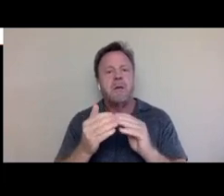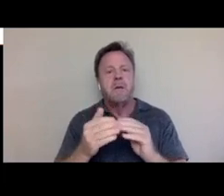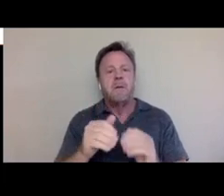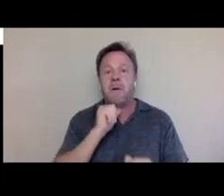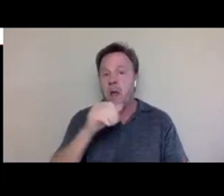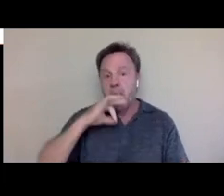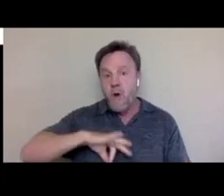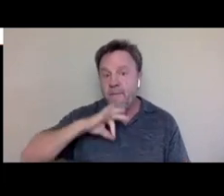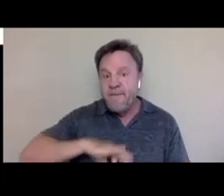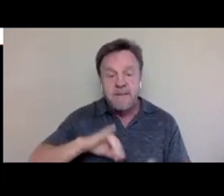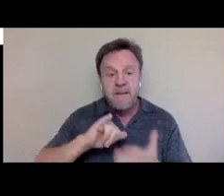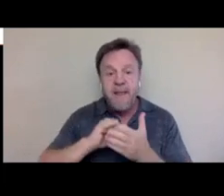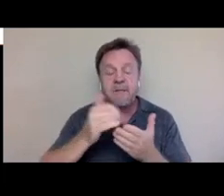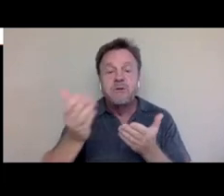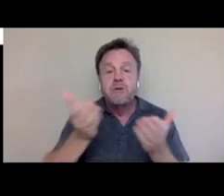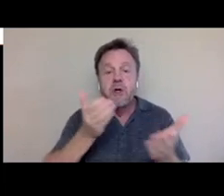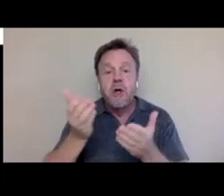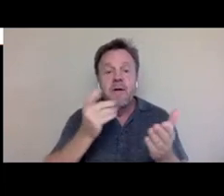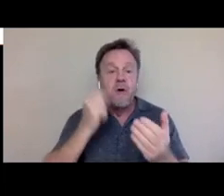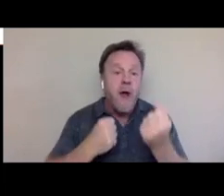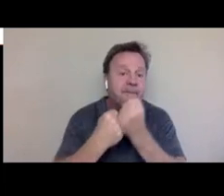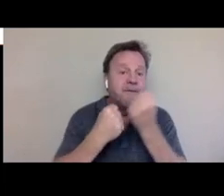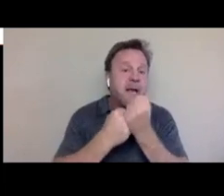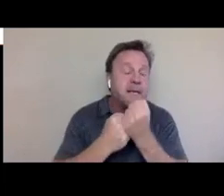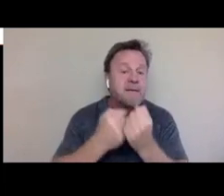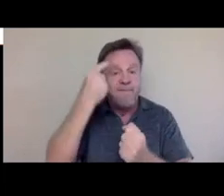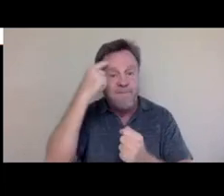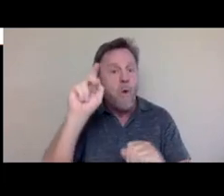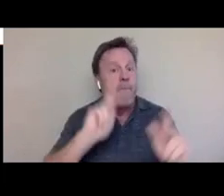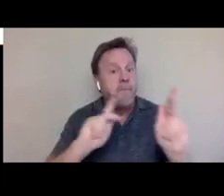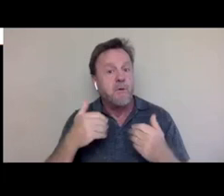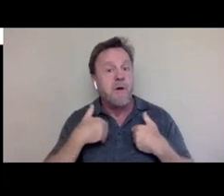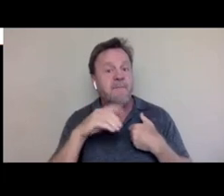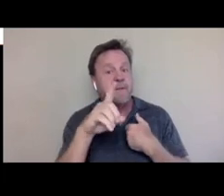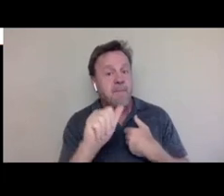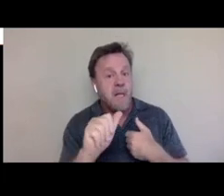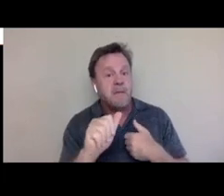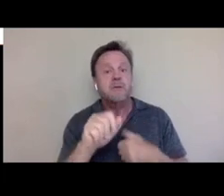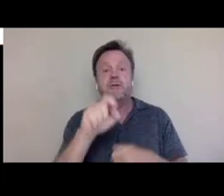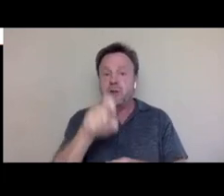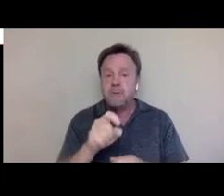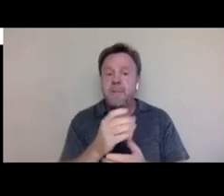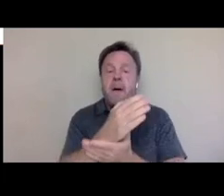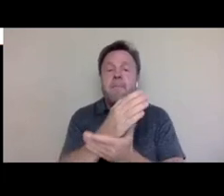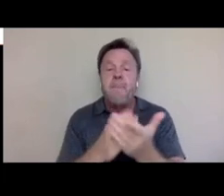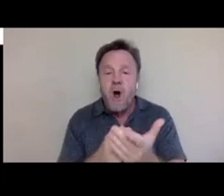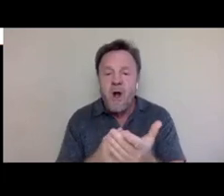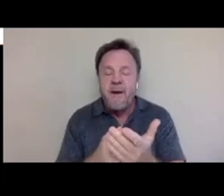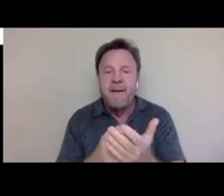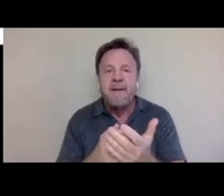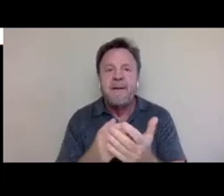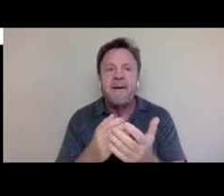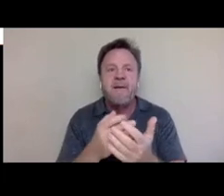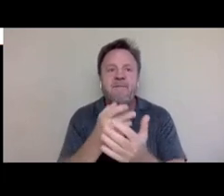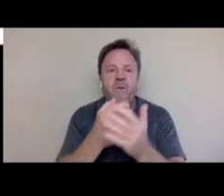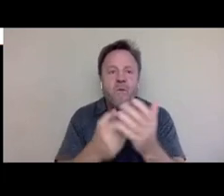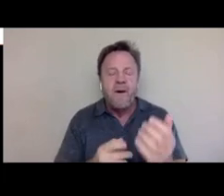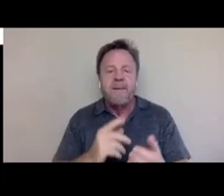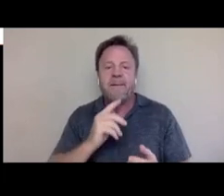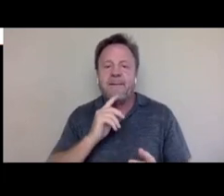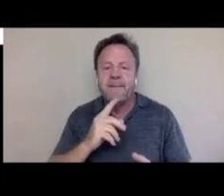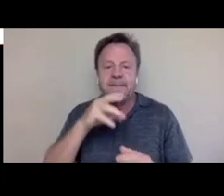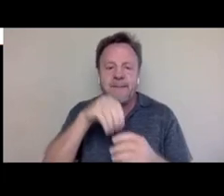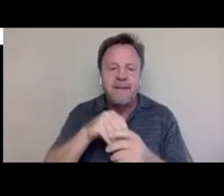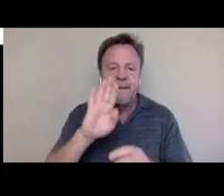Community nonprofits that are serving or advocating on behalf of people with disabilities should be a part of what is in this